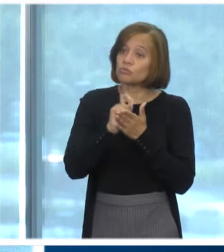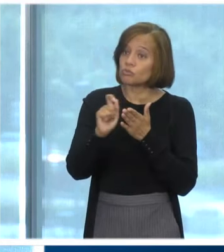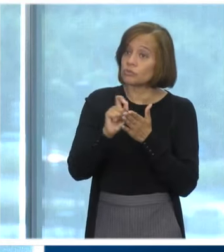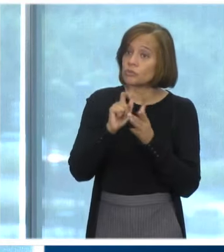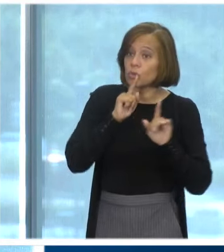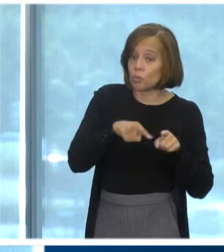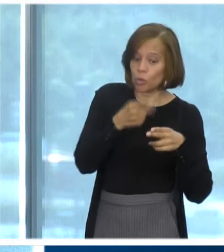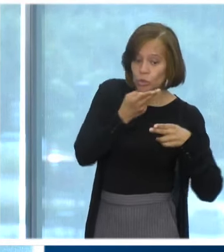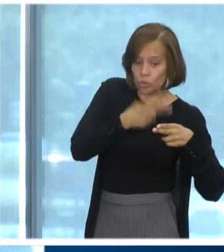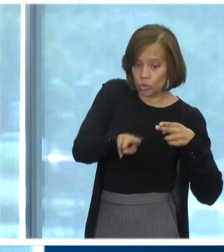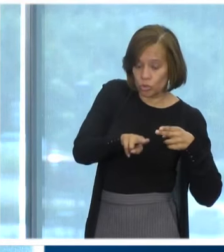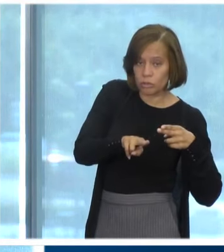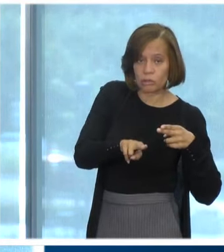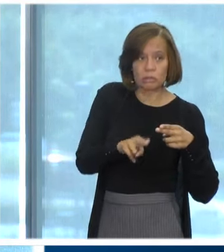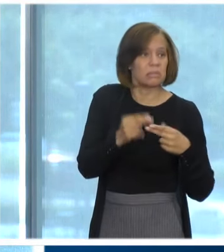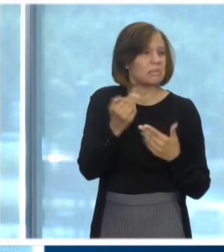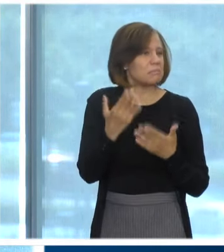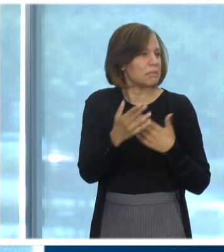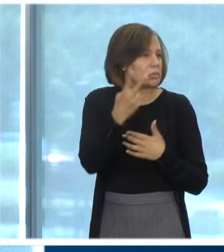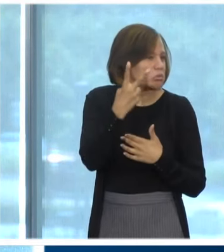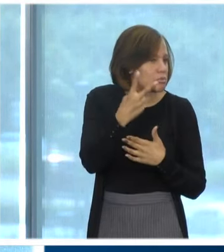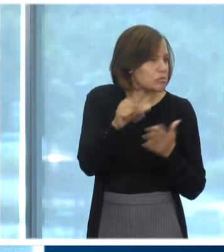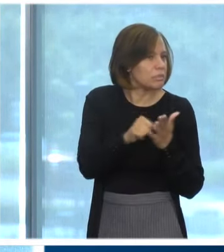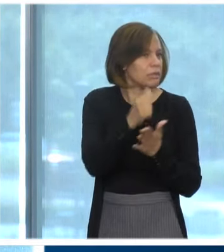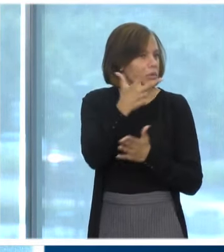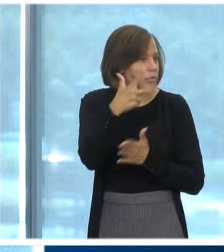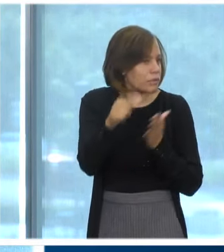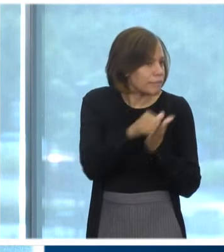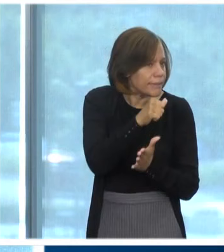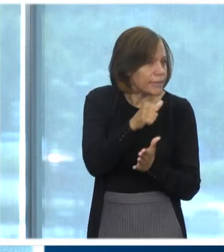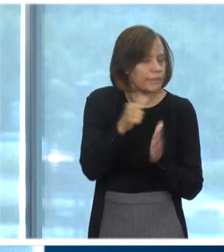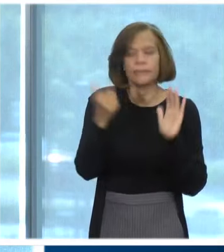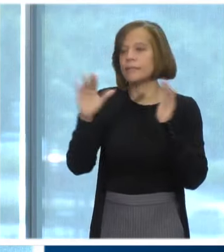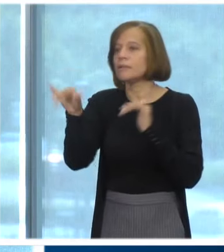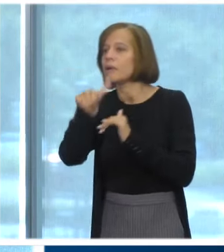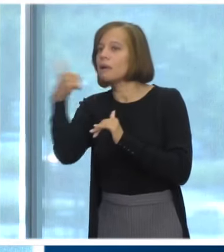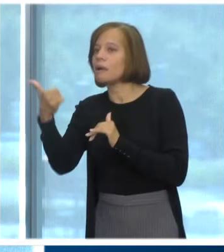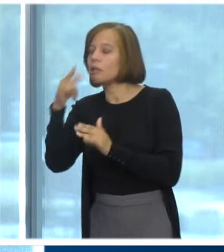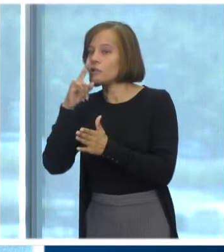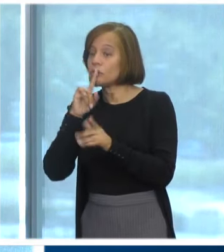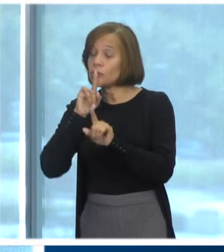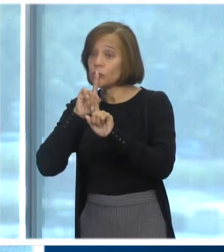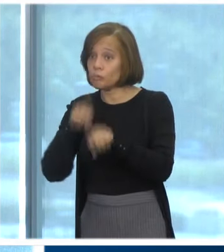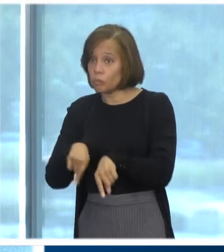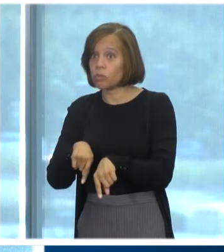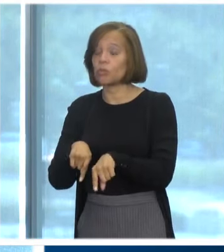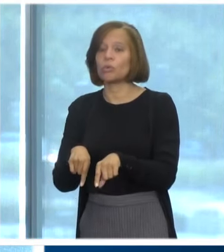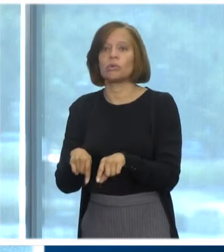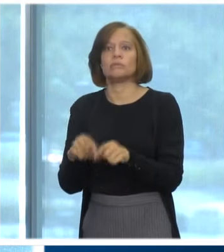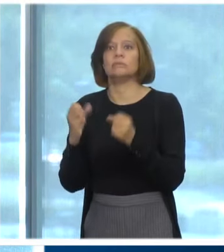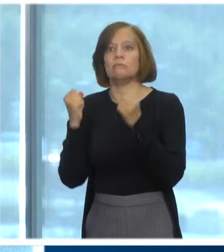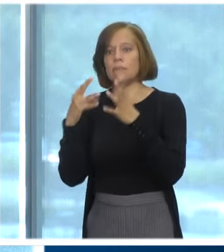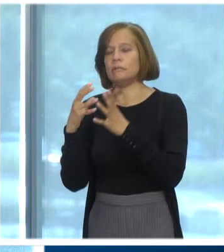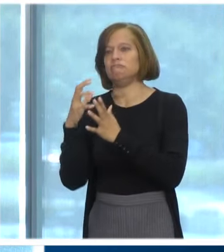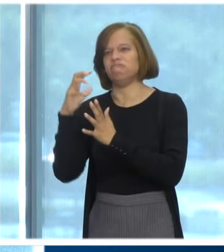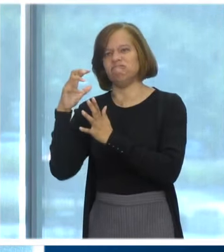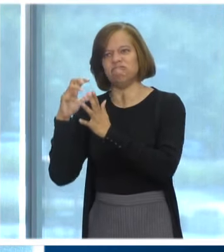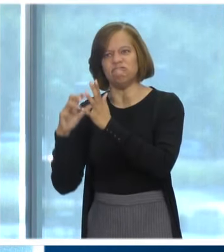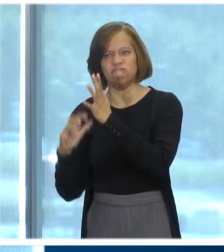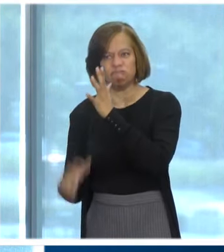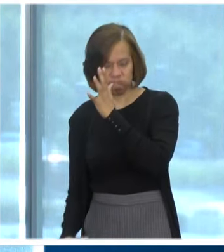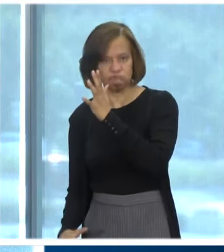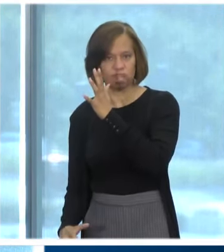very short, maybe 2 or 3 pages, as compared to others that we submitted that are dozens or more pages